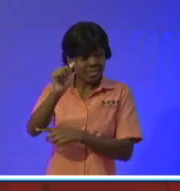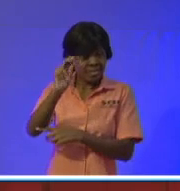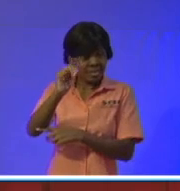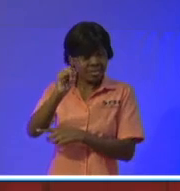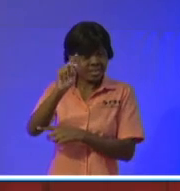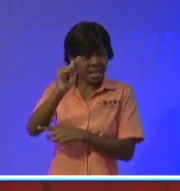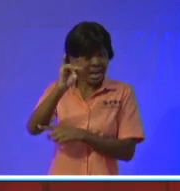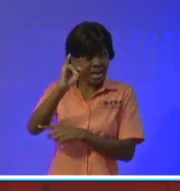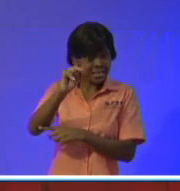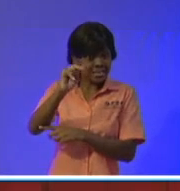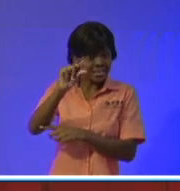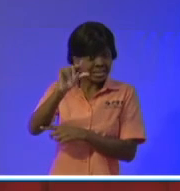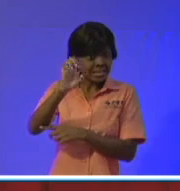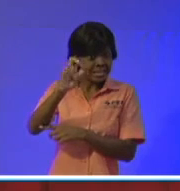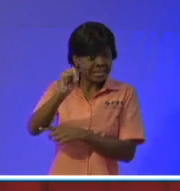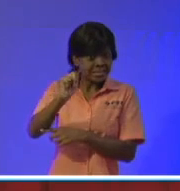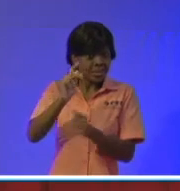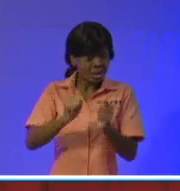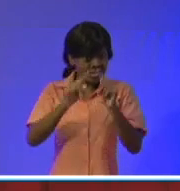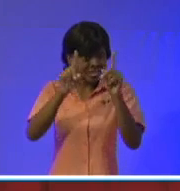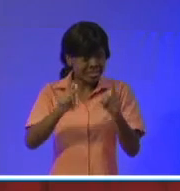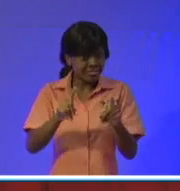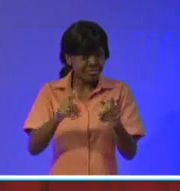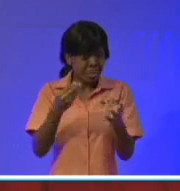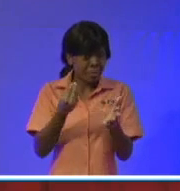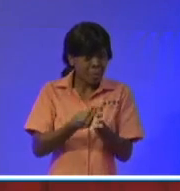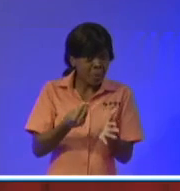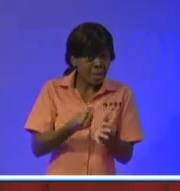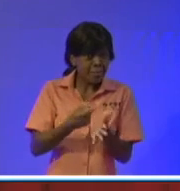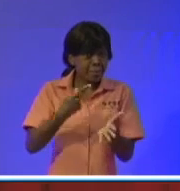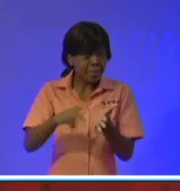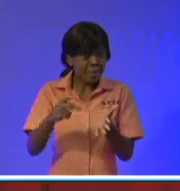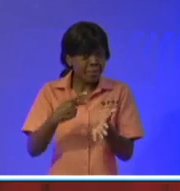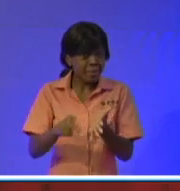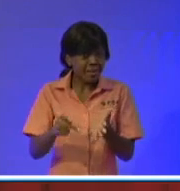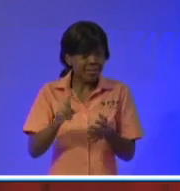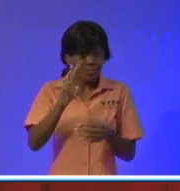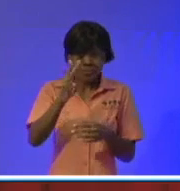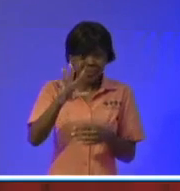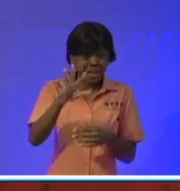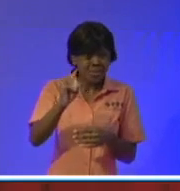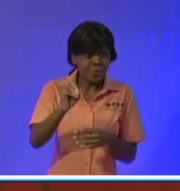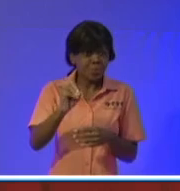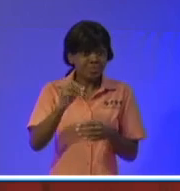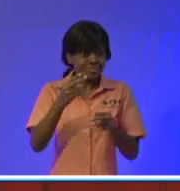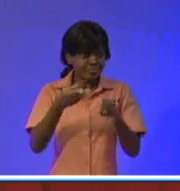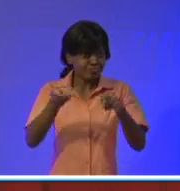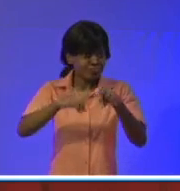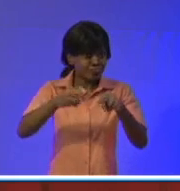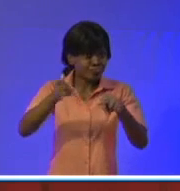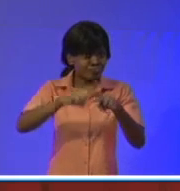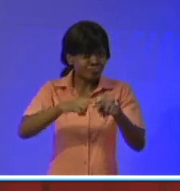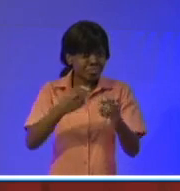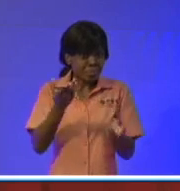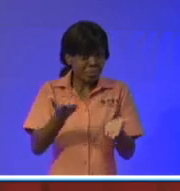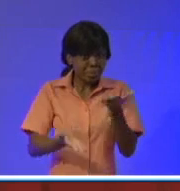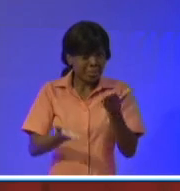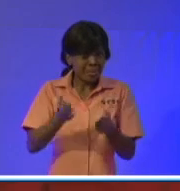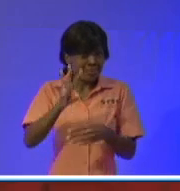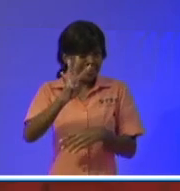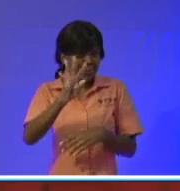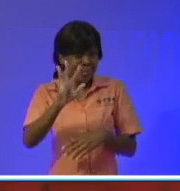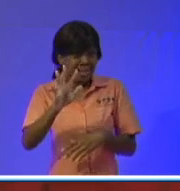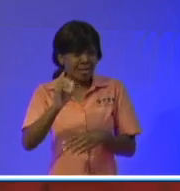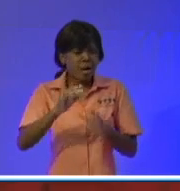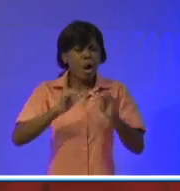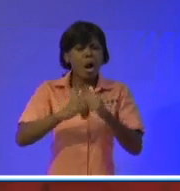from 250, I believe, to 400, depending on institution, but I can't verify. So how the ministry feels about that